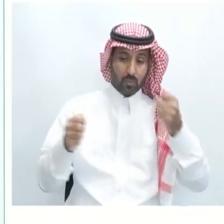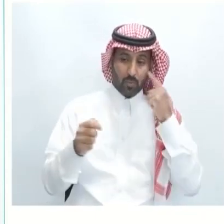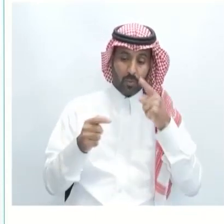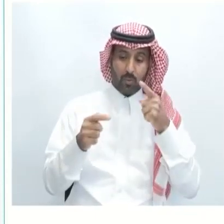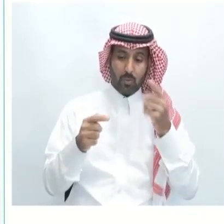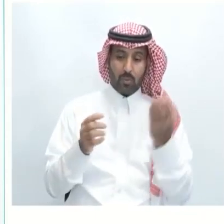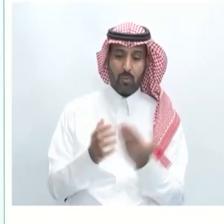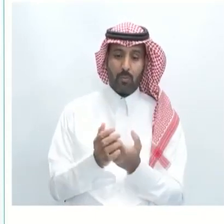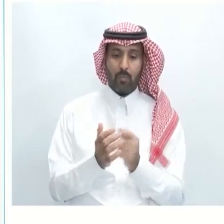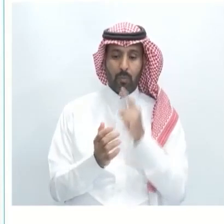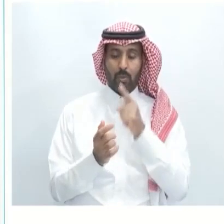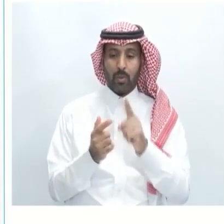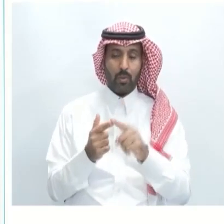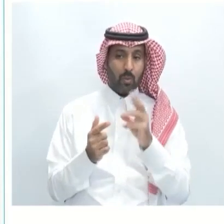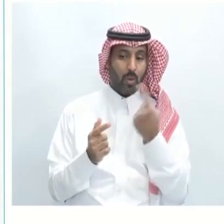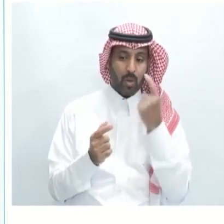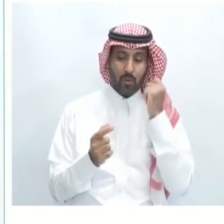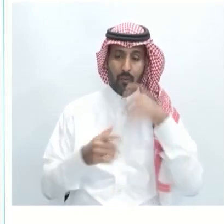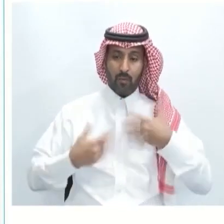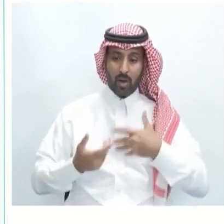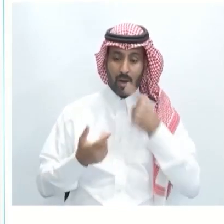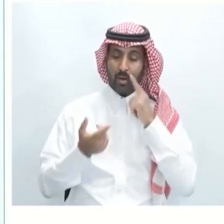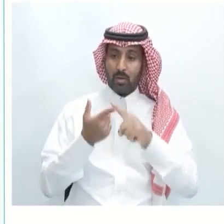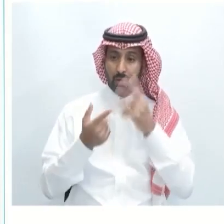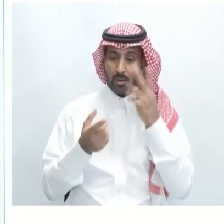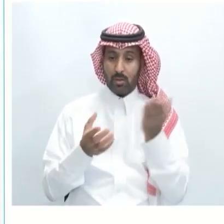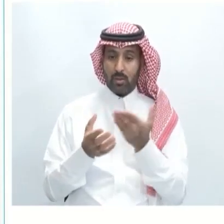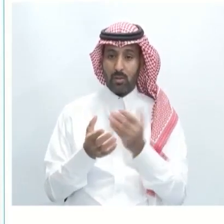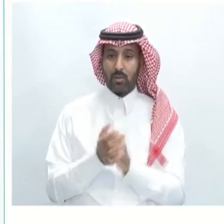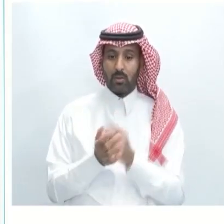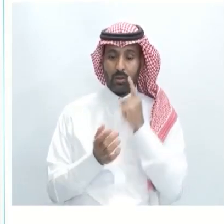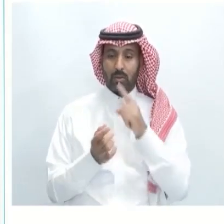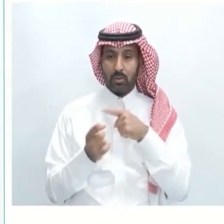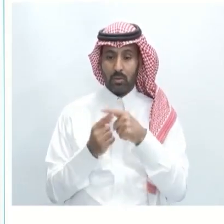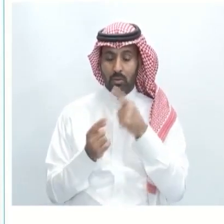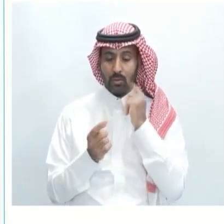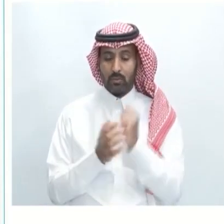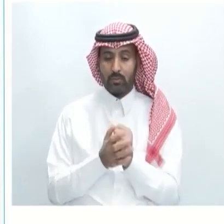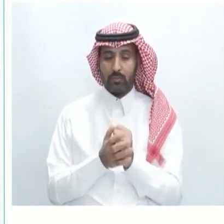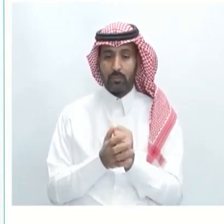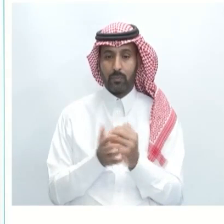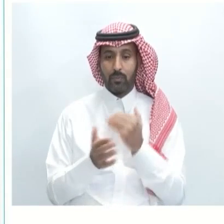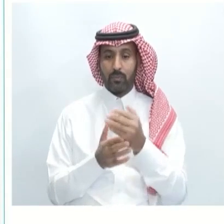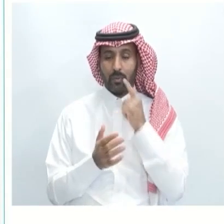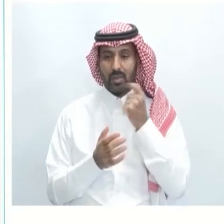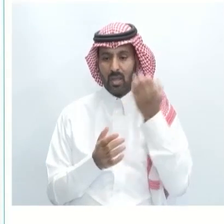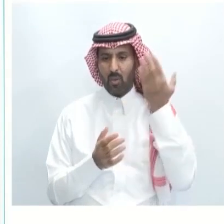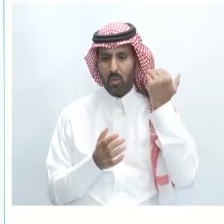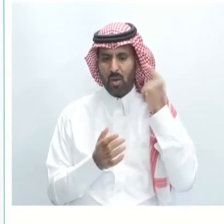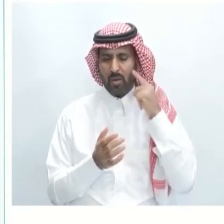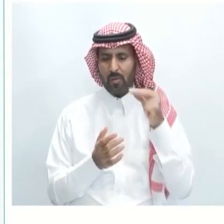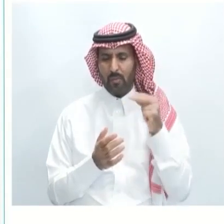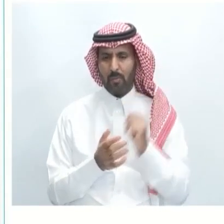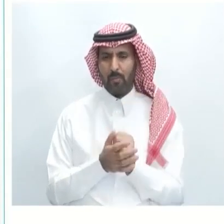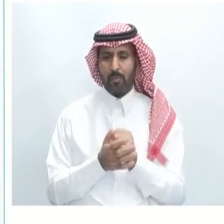the media. Perhaps one of the funniest pranks to have ever been pulled off happened on April 1, 1957. On